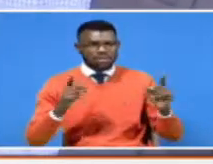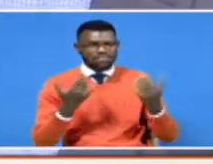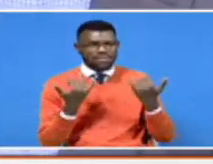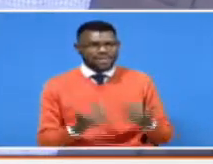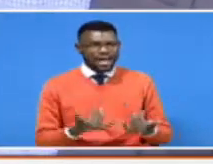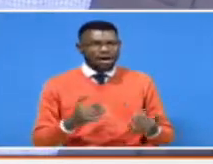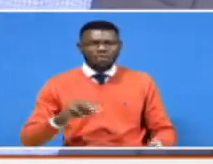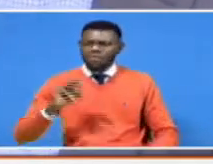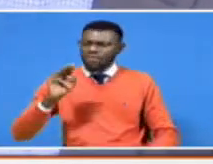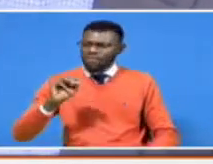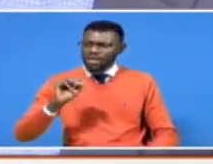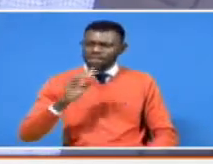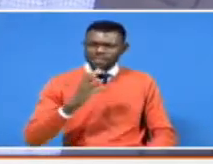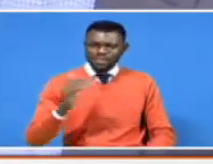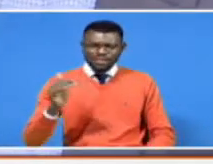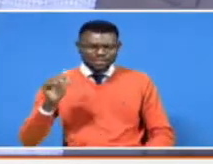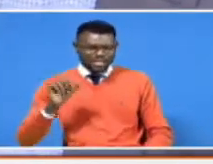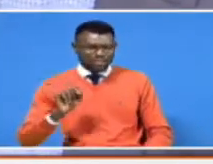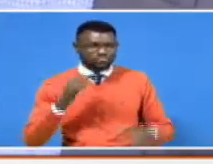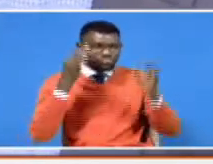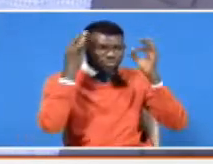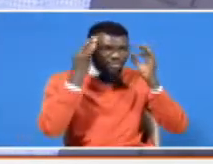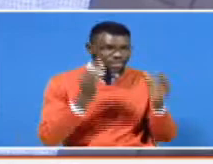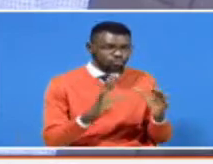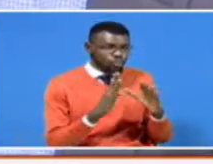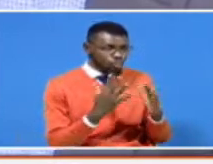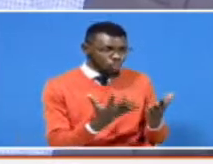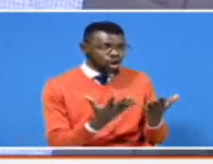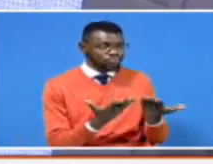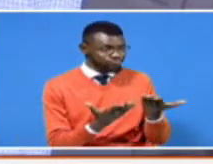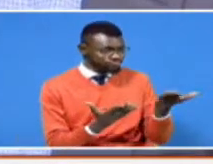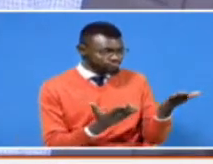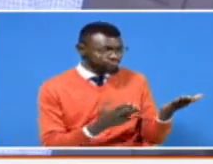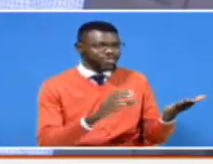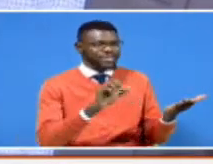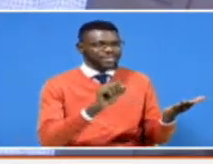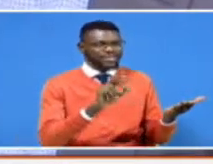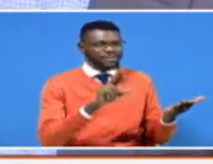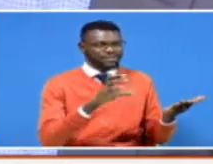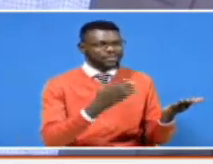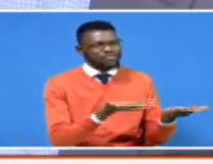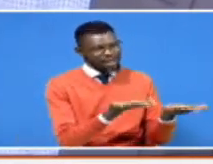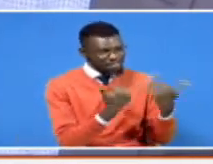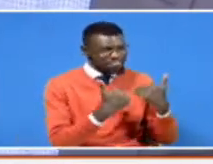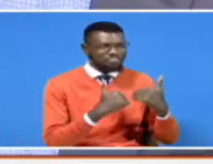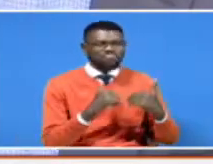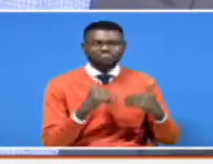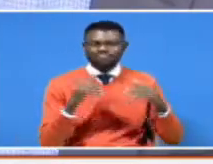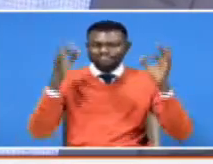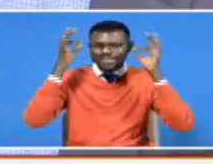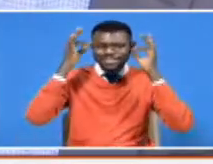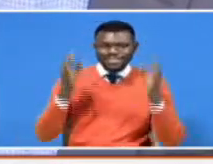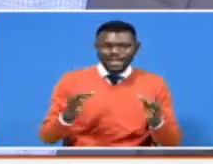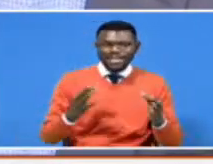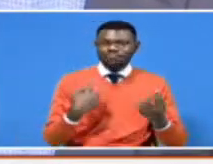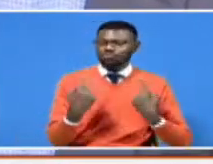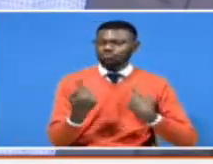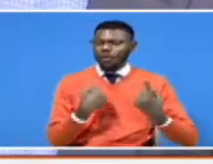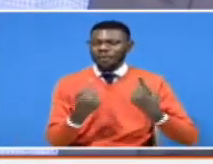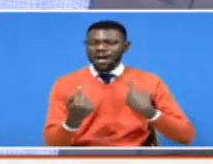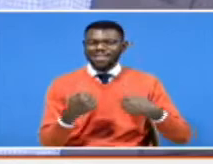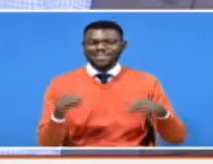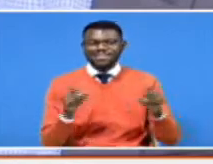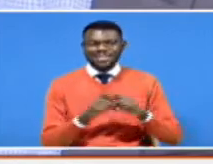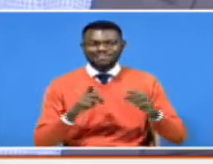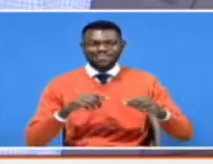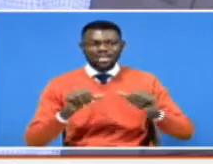Assembly decided otherwise and said unless SRC come to the table and we decide and talk, then now we